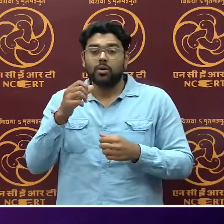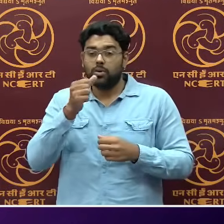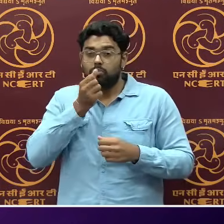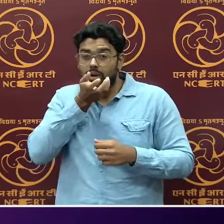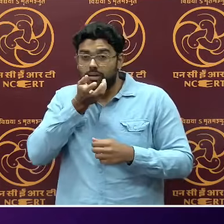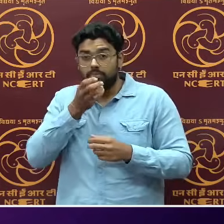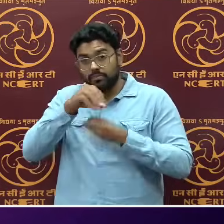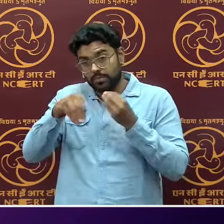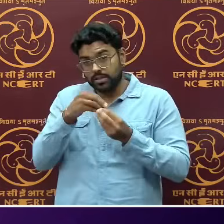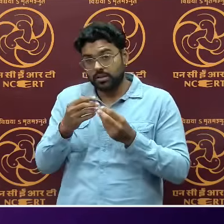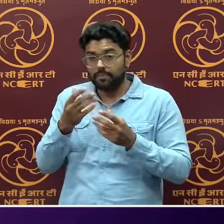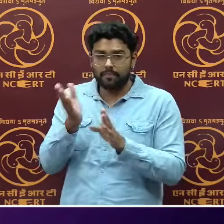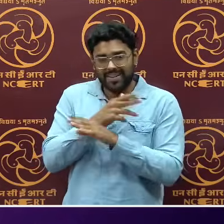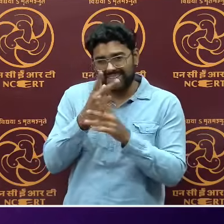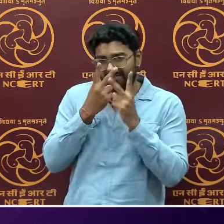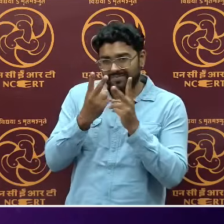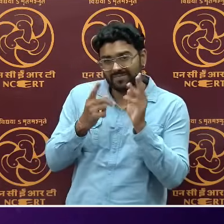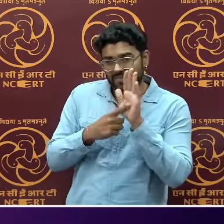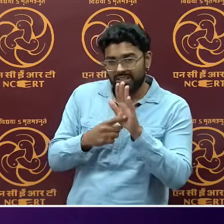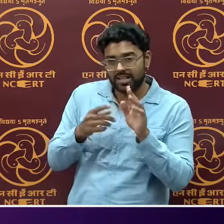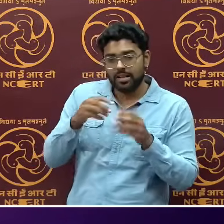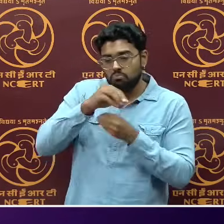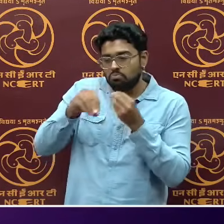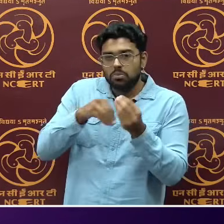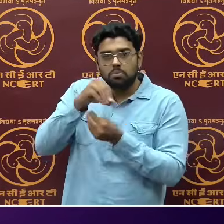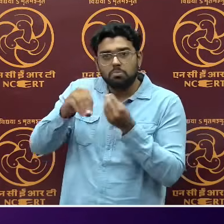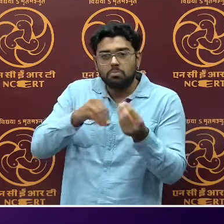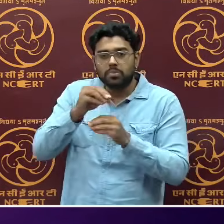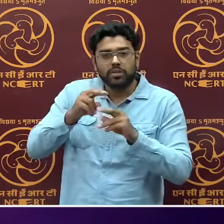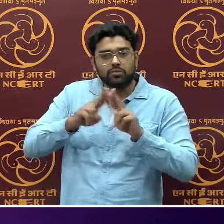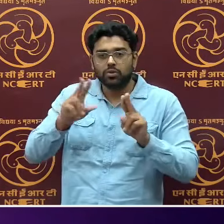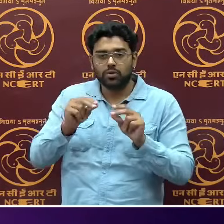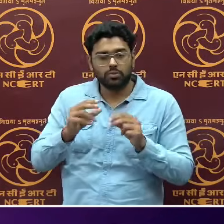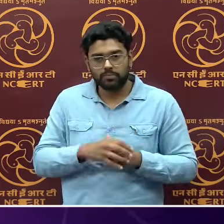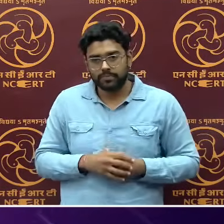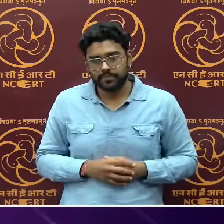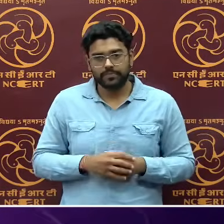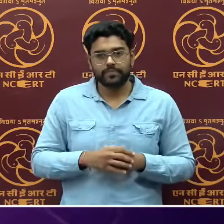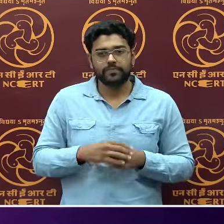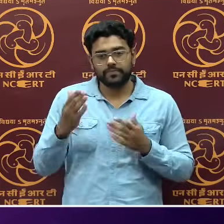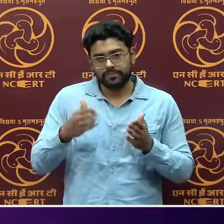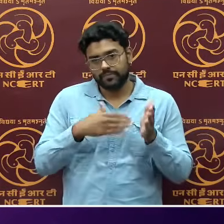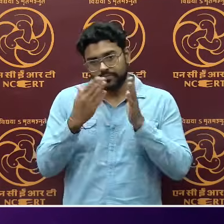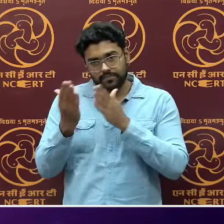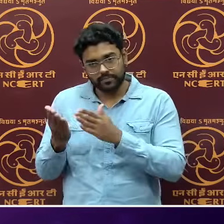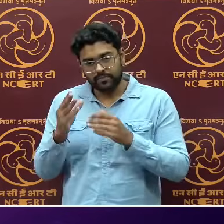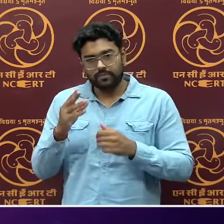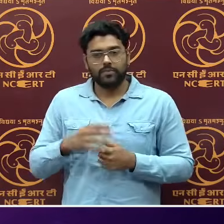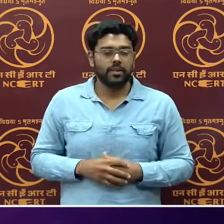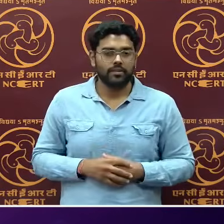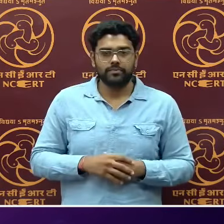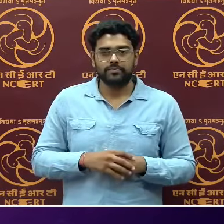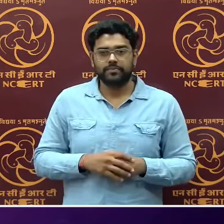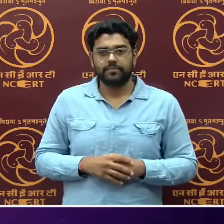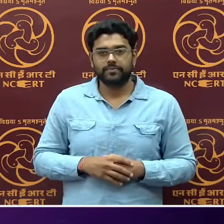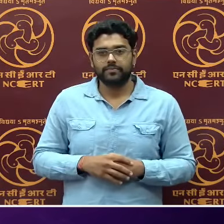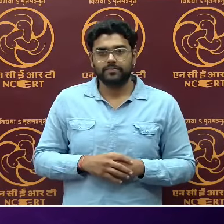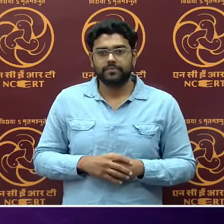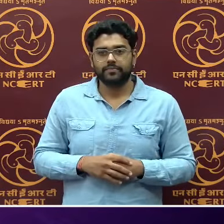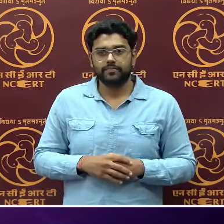just seen oil and water, they are not dissolving into each other, right? So they form non-uniform sort of